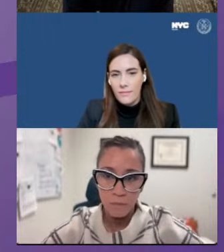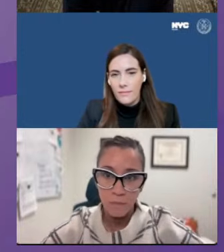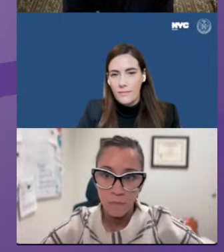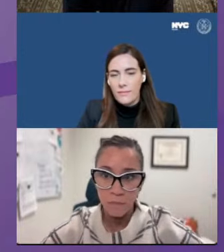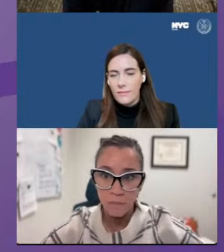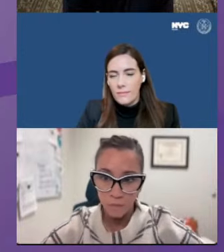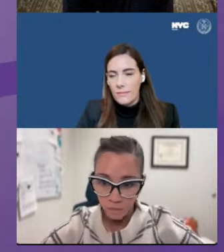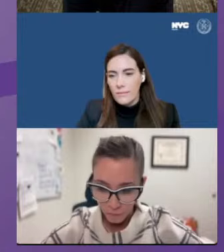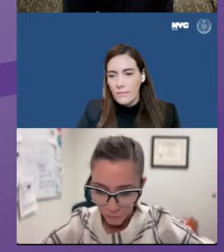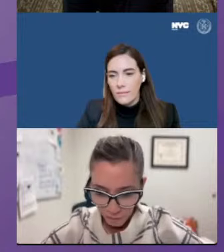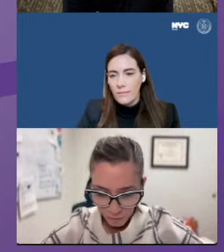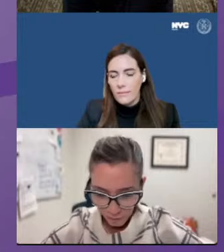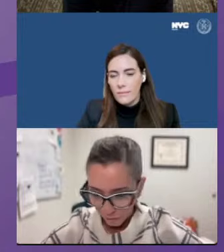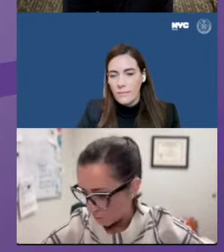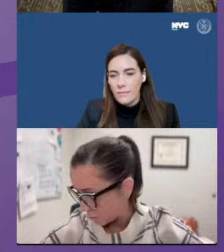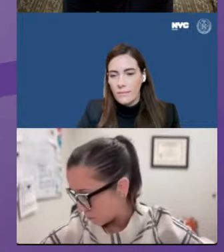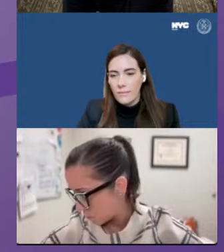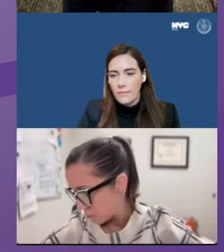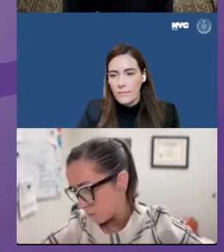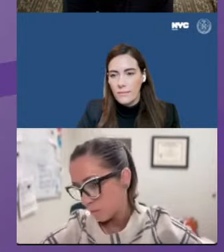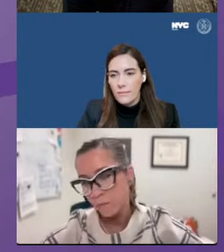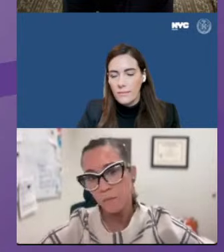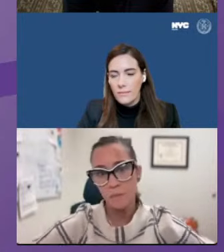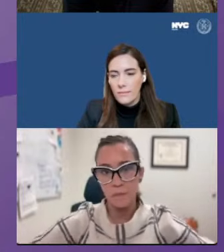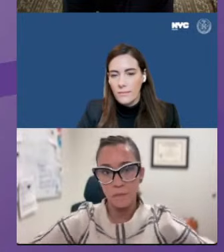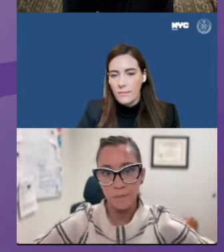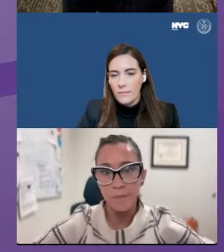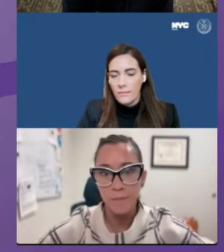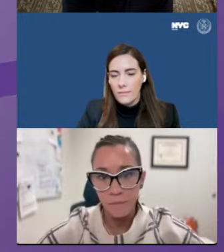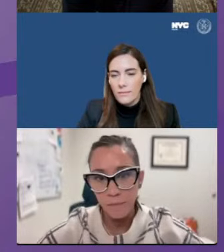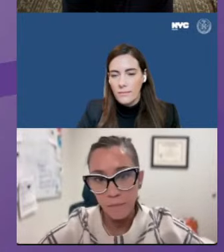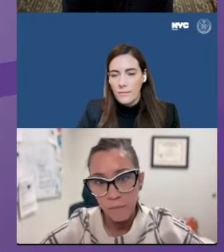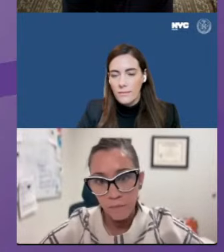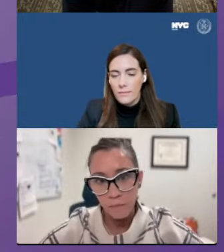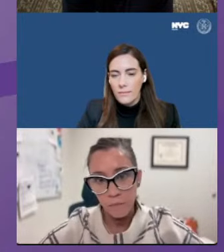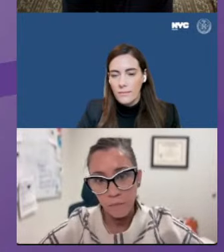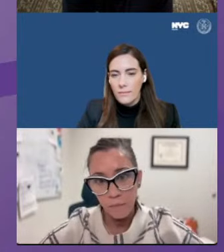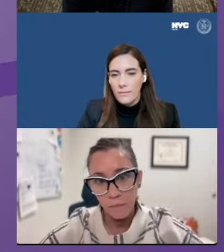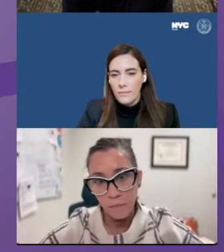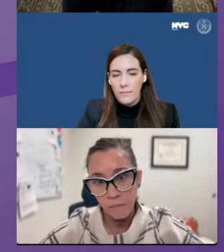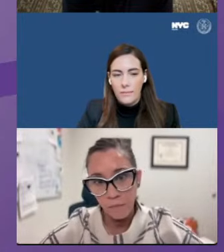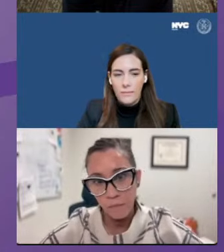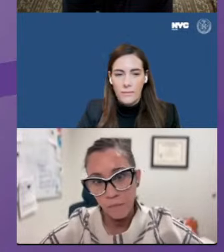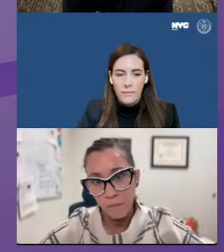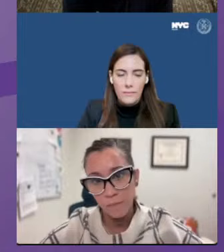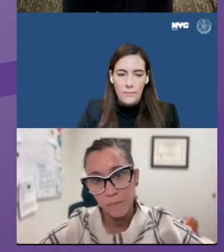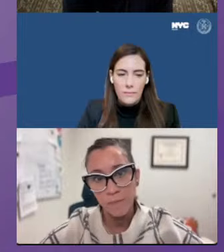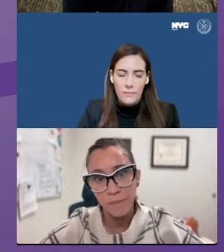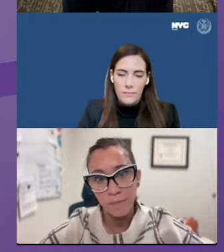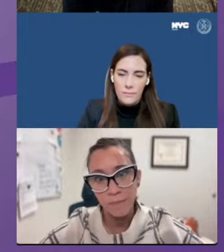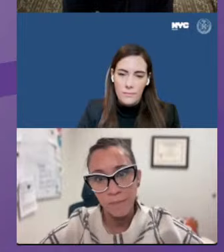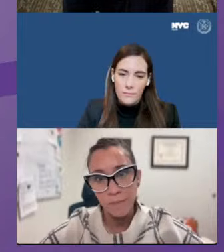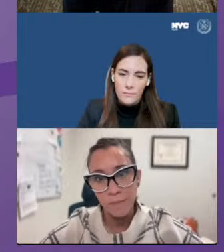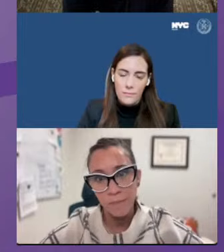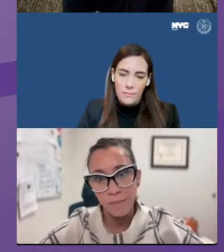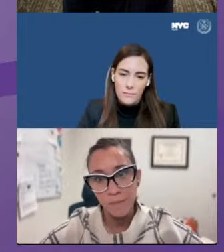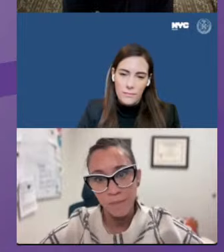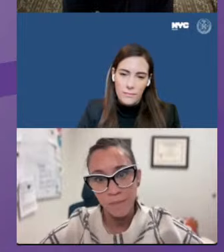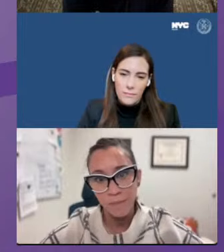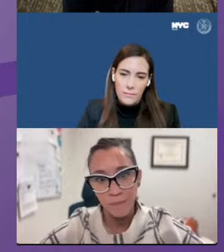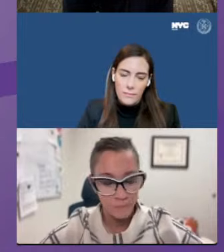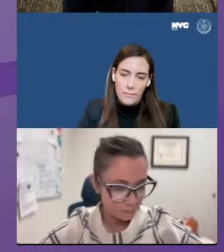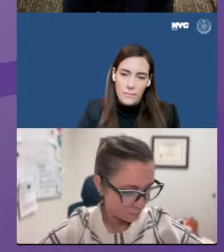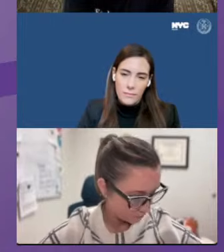year, we're going to see more clinical trials, including the one that David's about to talk about, targeting immune